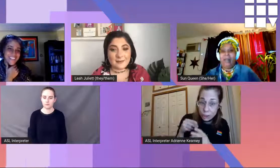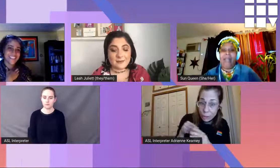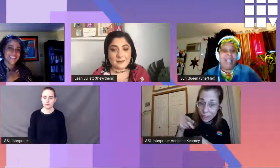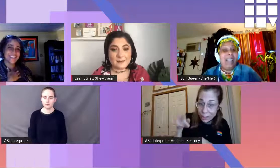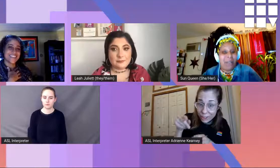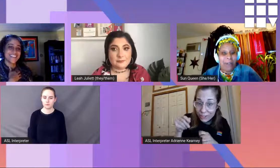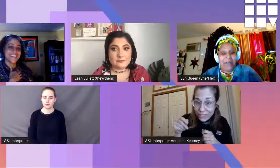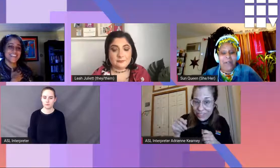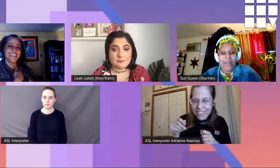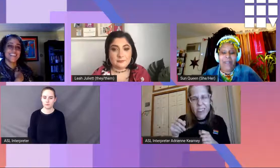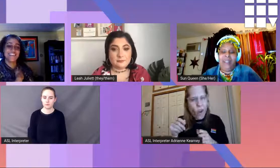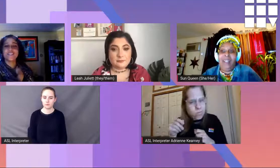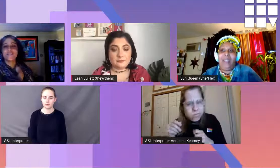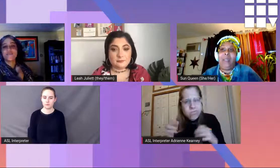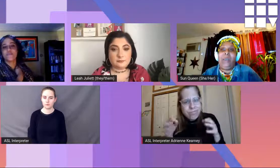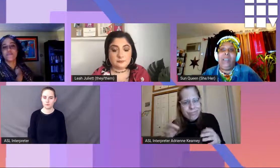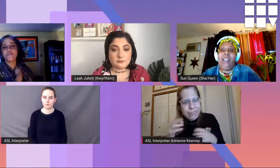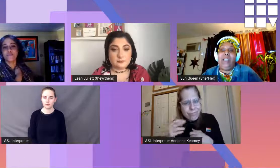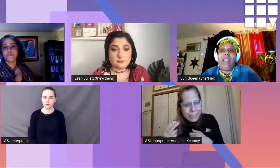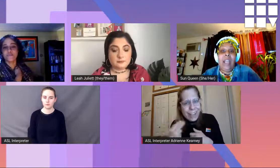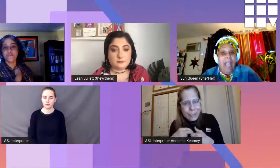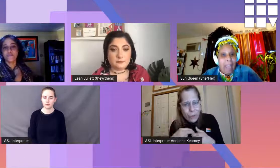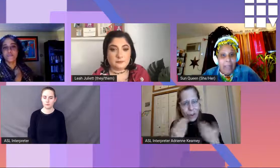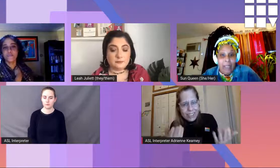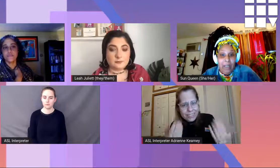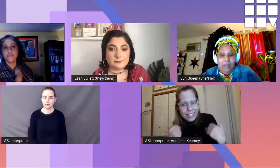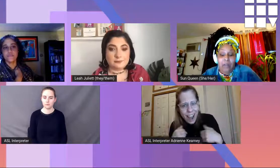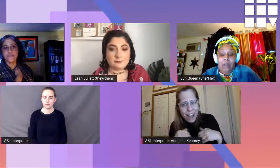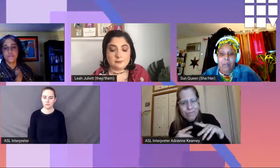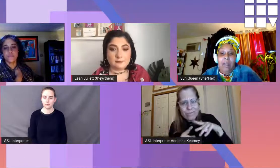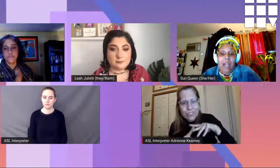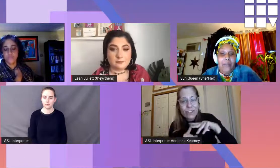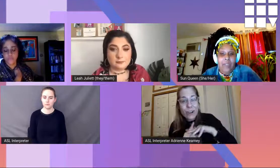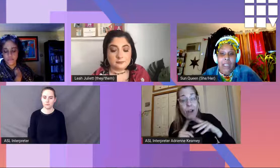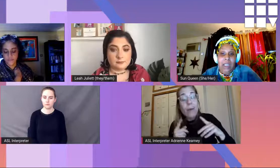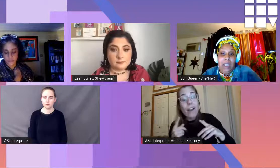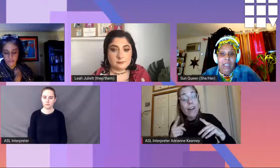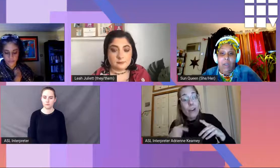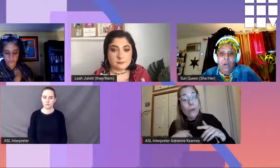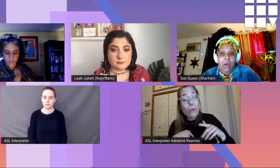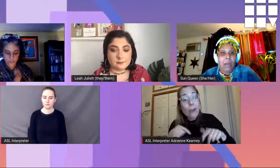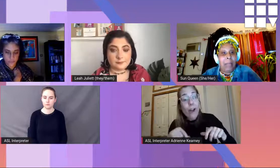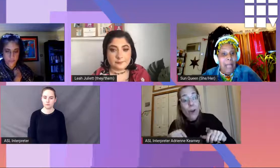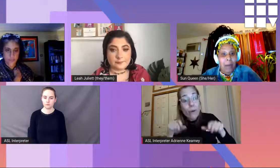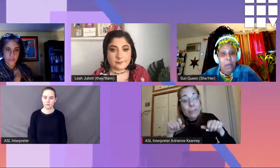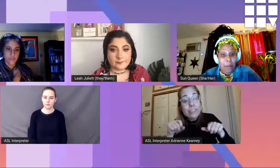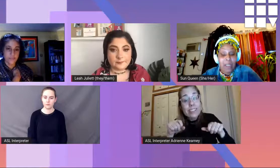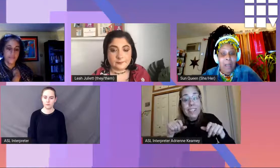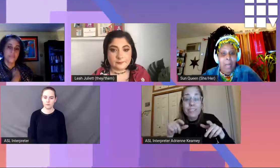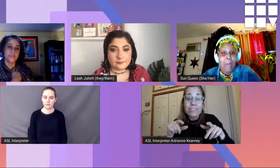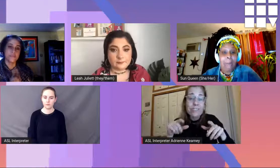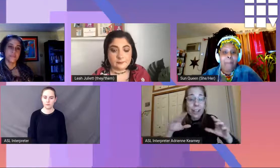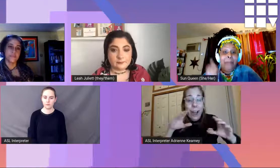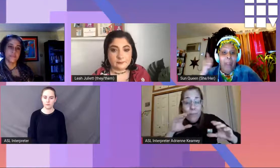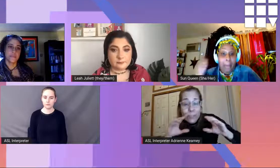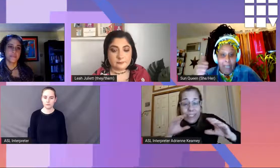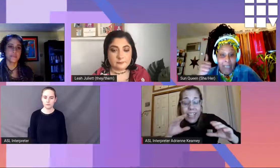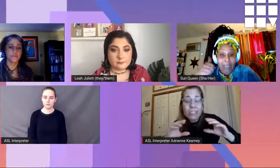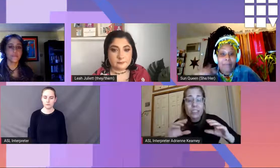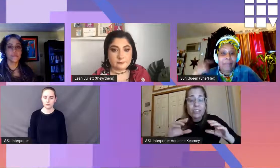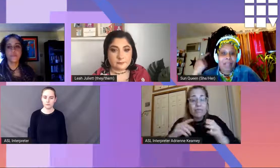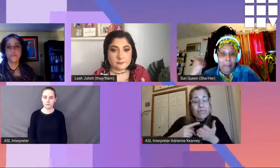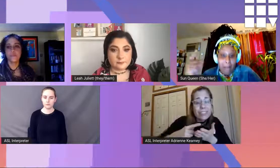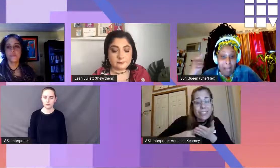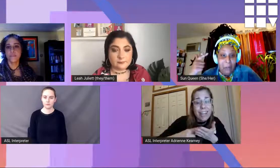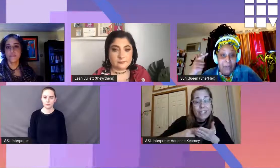because Black Lives Matter New Haven is hosting a panel, a conversation on Black women,